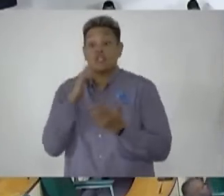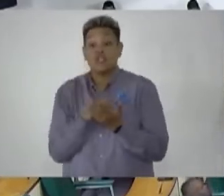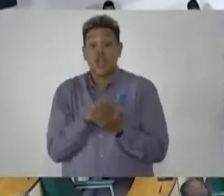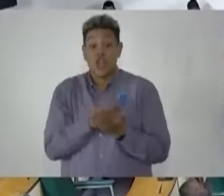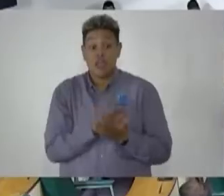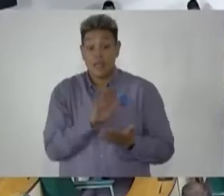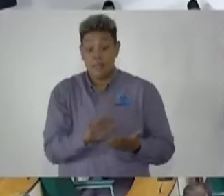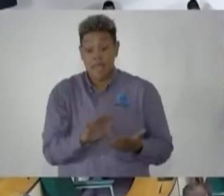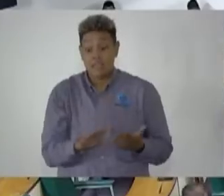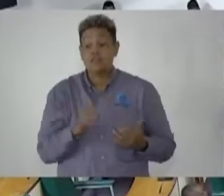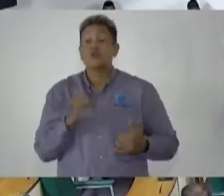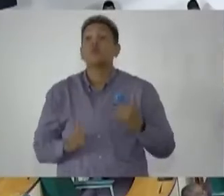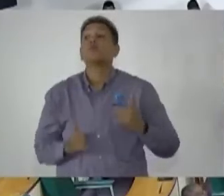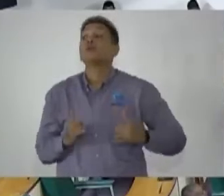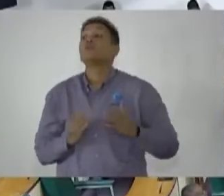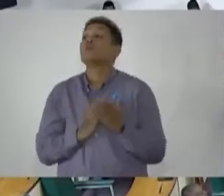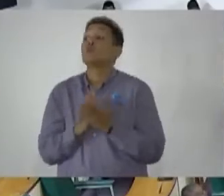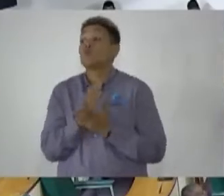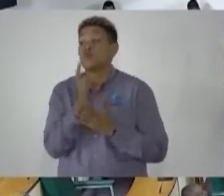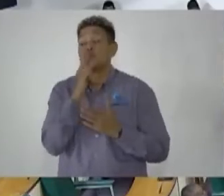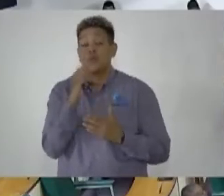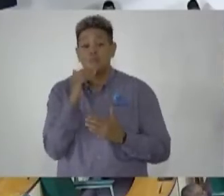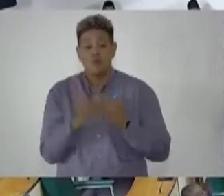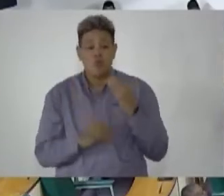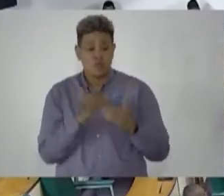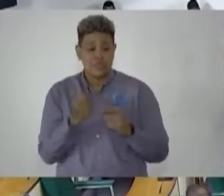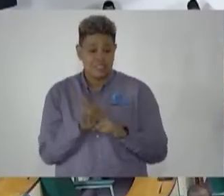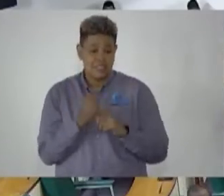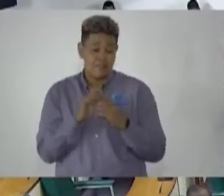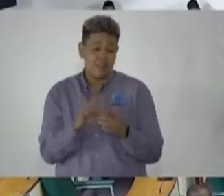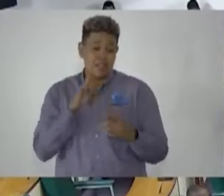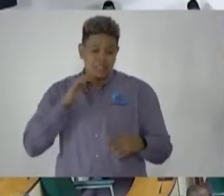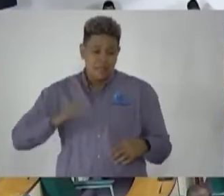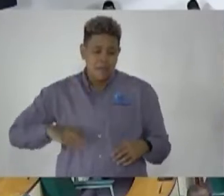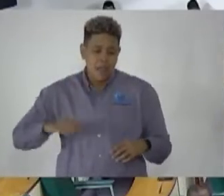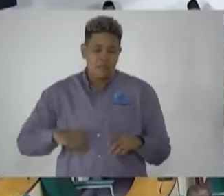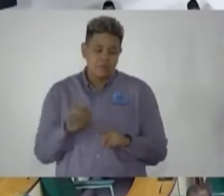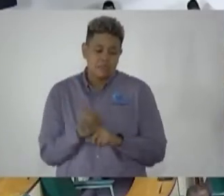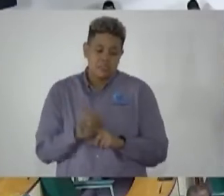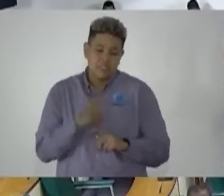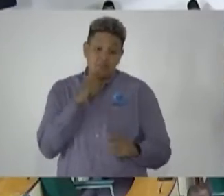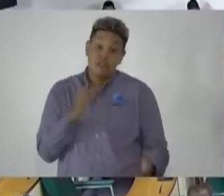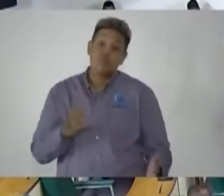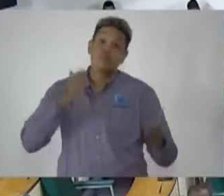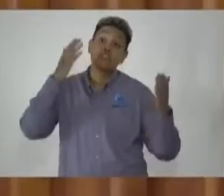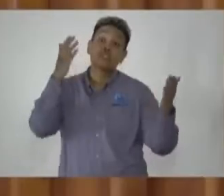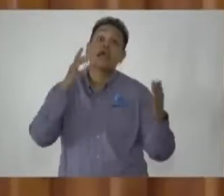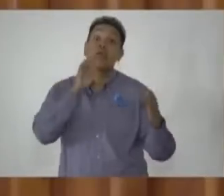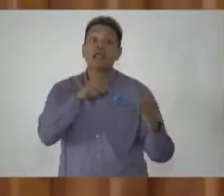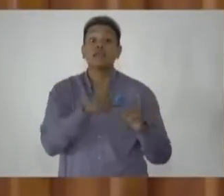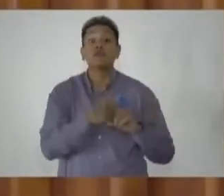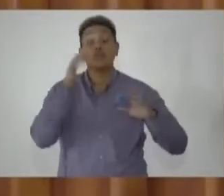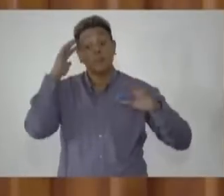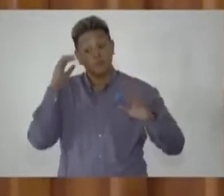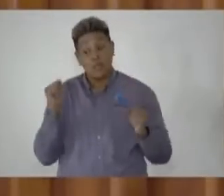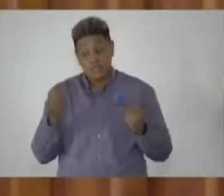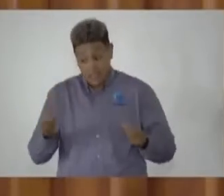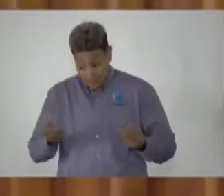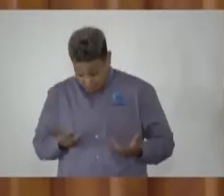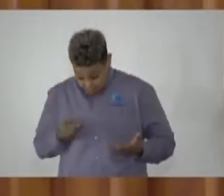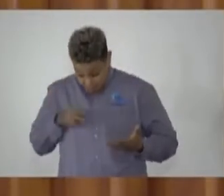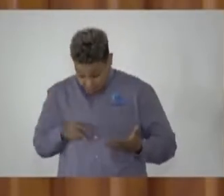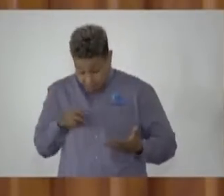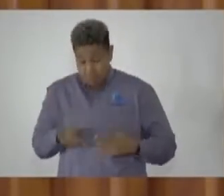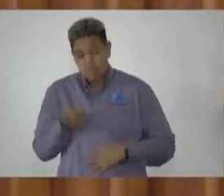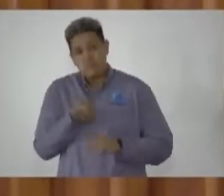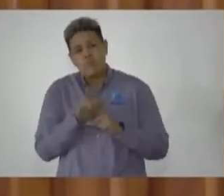document which goes through the process of Parliament is presented to the President,